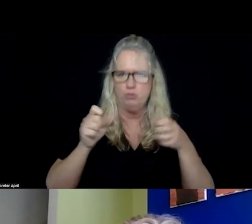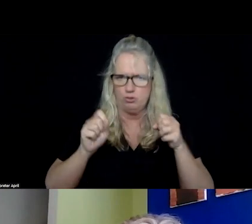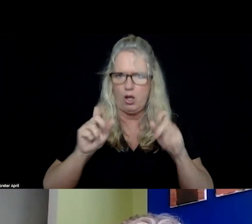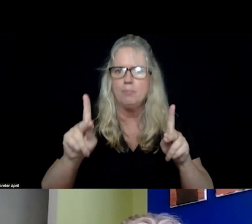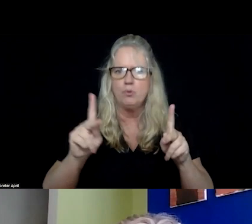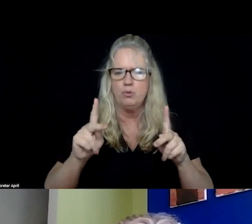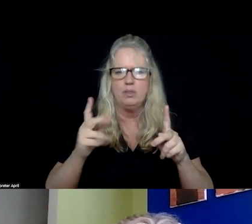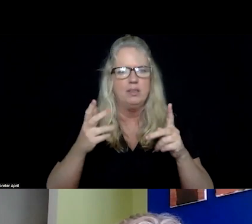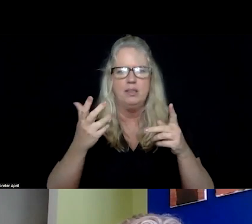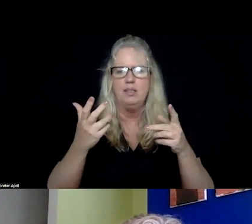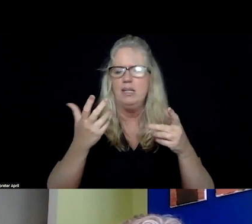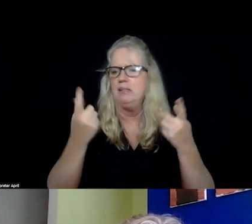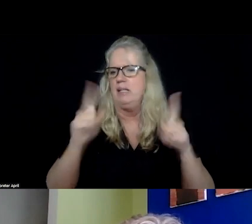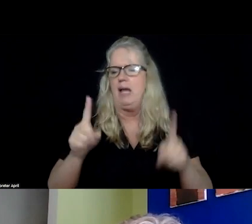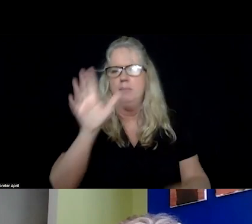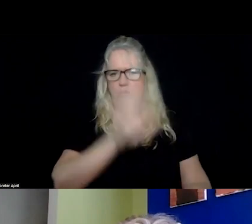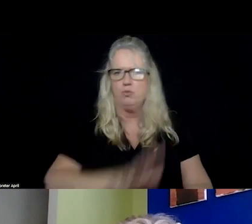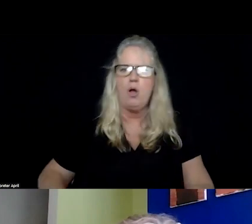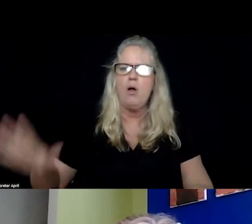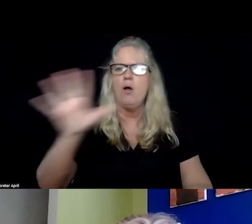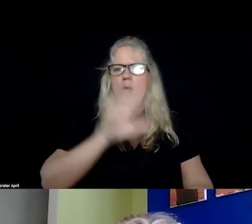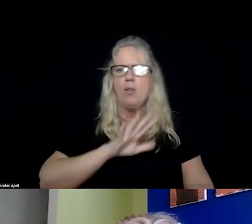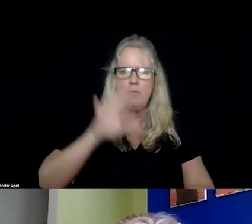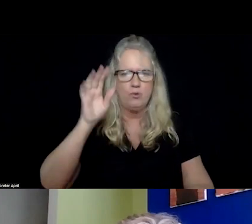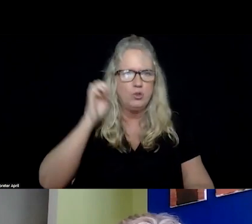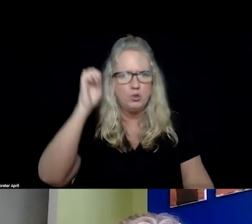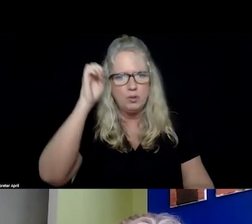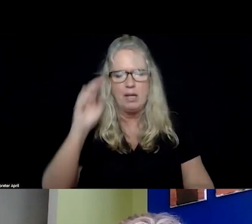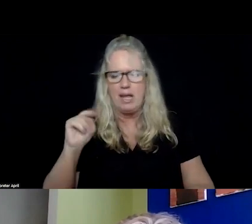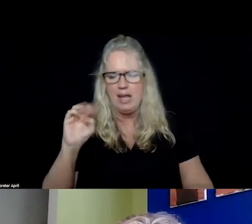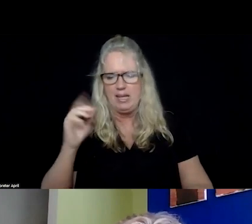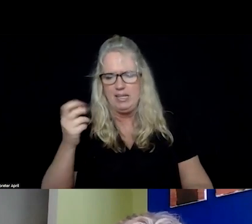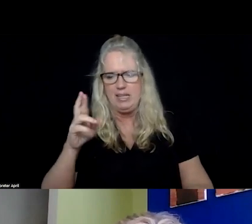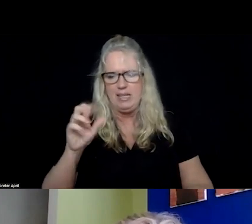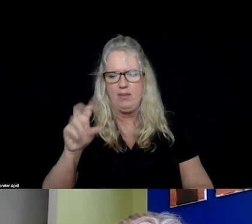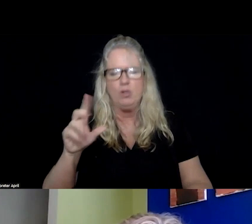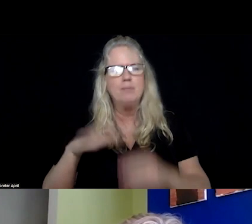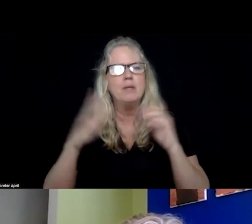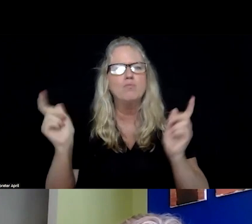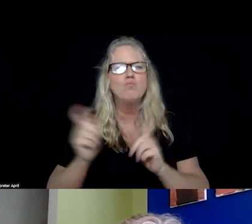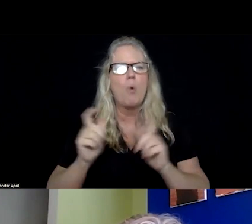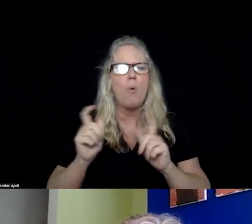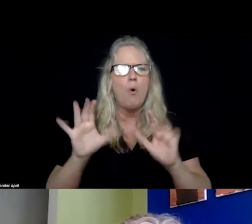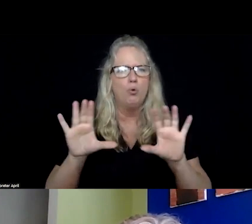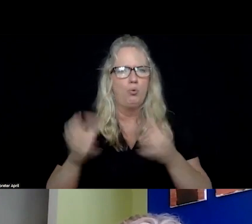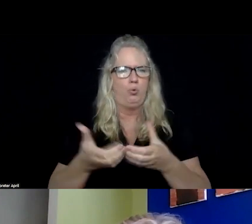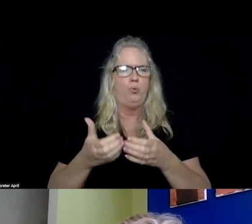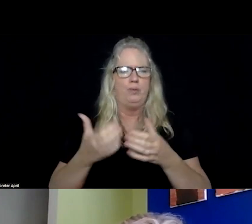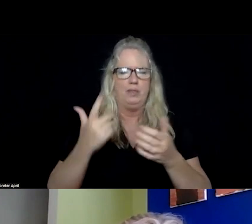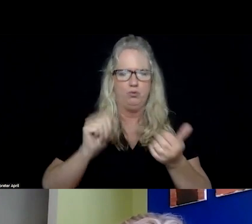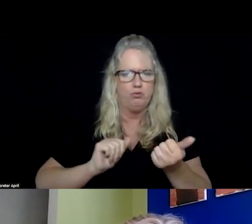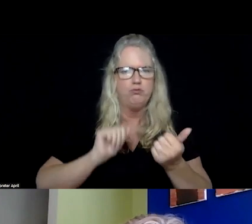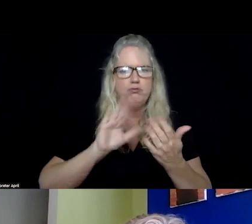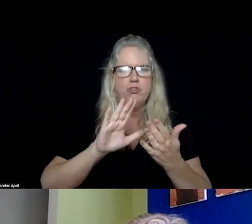can happen all over Europe. In the Netherlands, they are very small groups to really address a